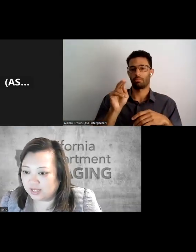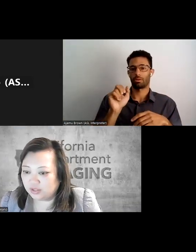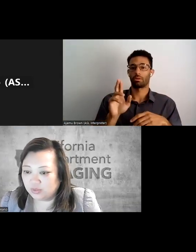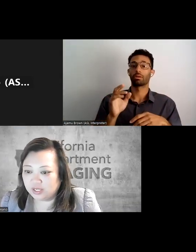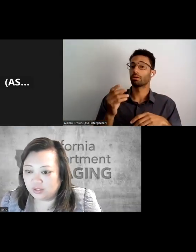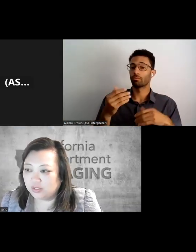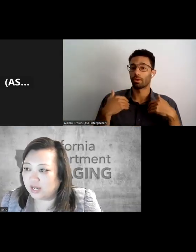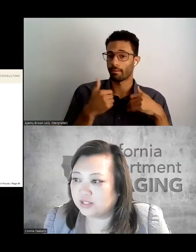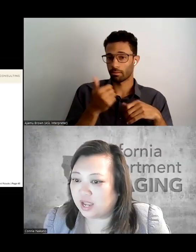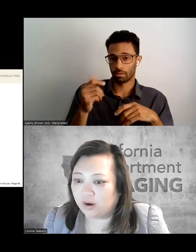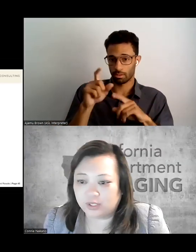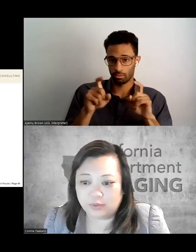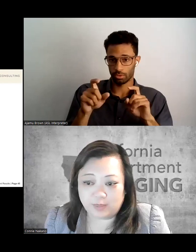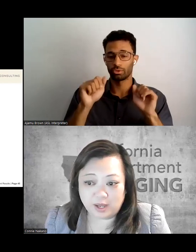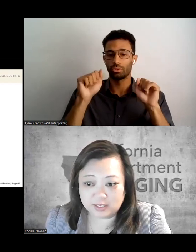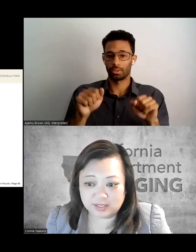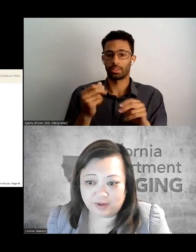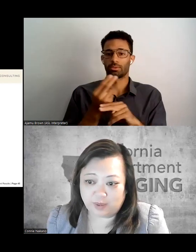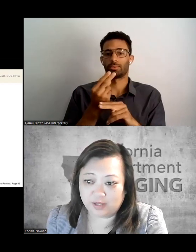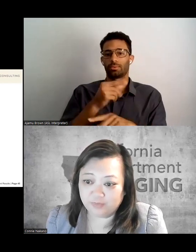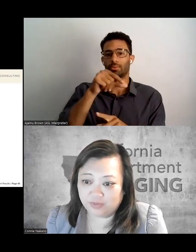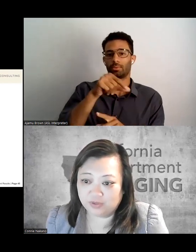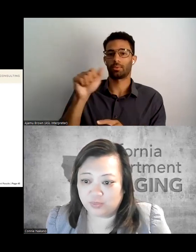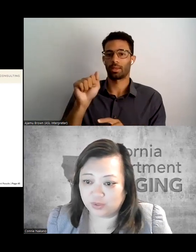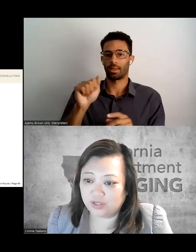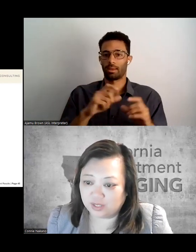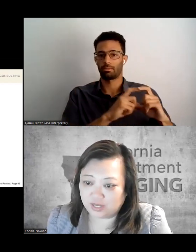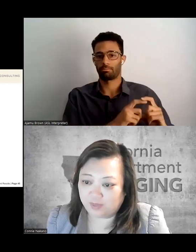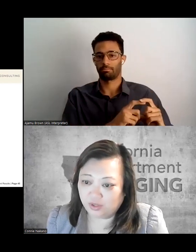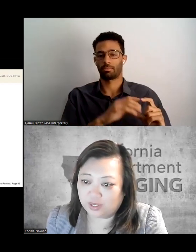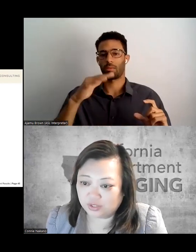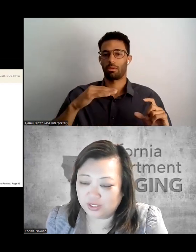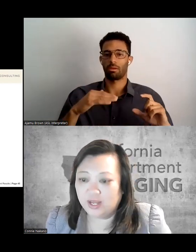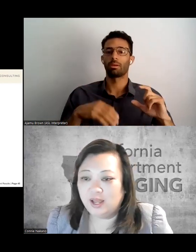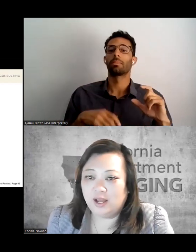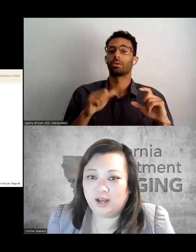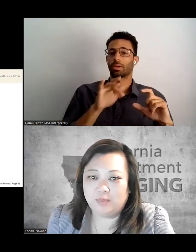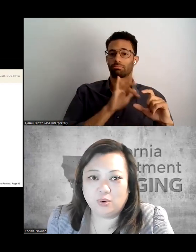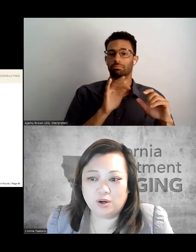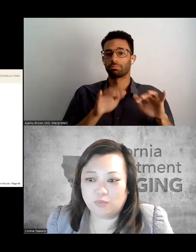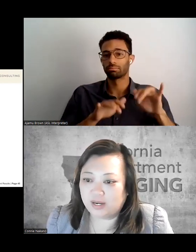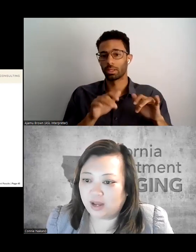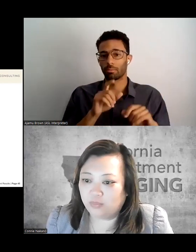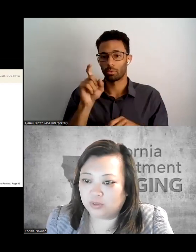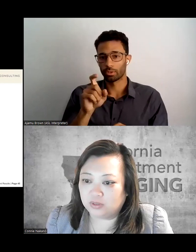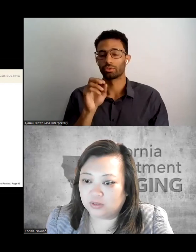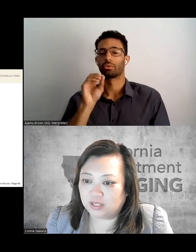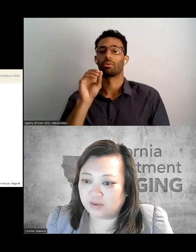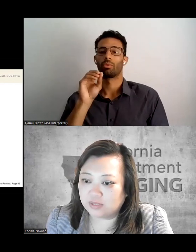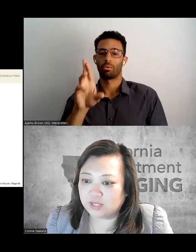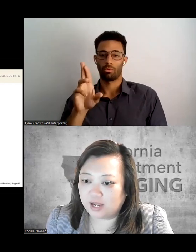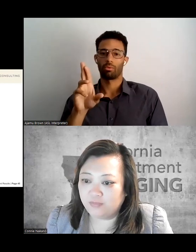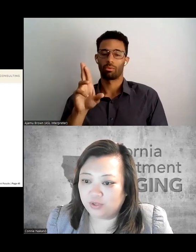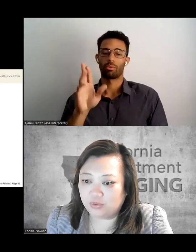questions, you can utilize our Q&A box down at the bottom of your Zoom screen. You can type in your question, or right now we'll